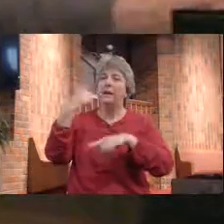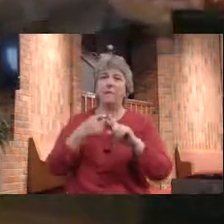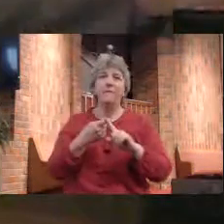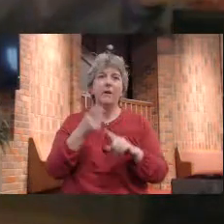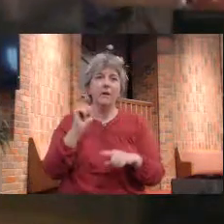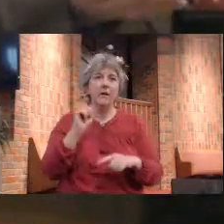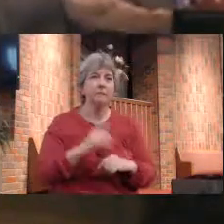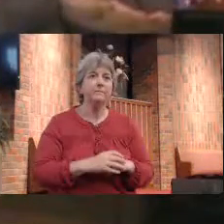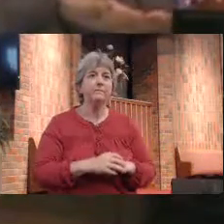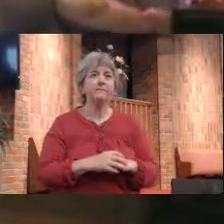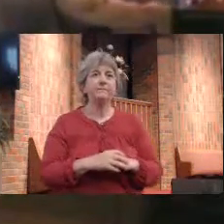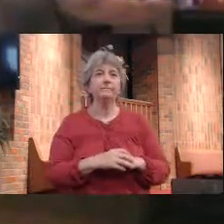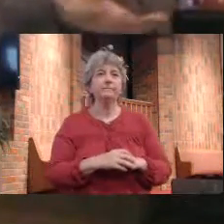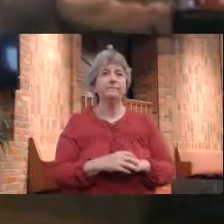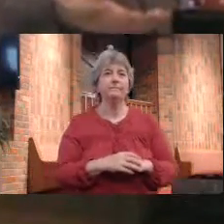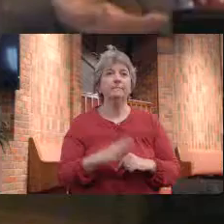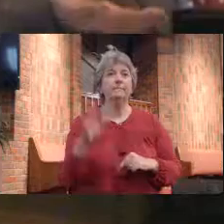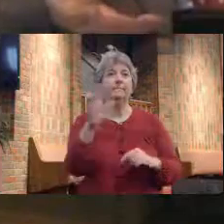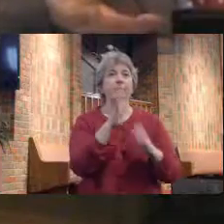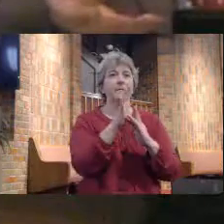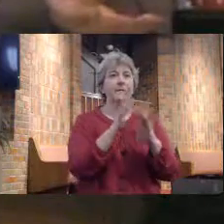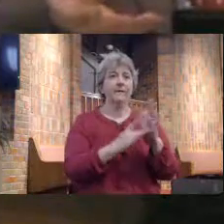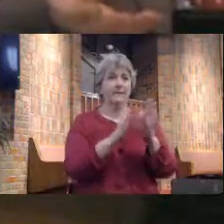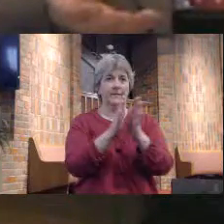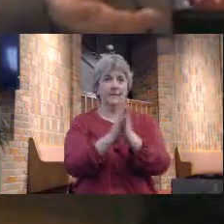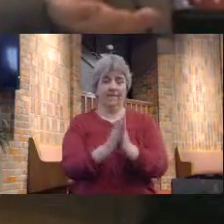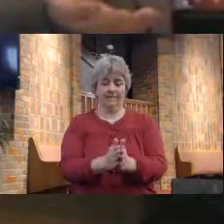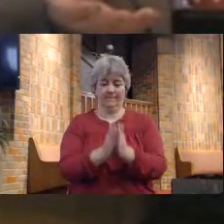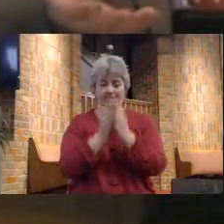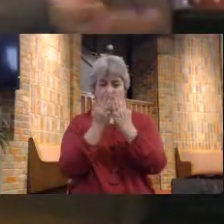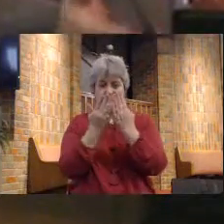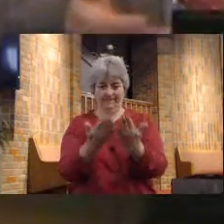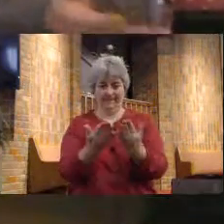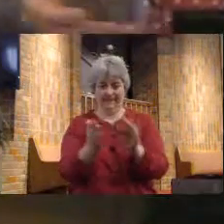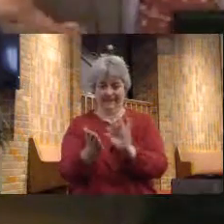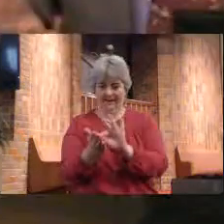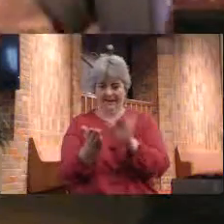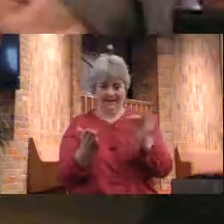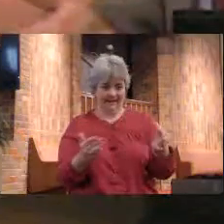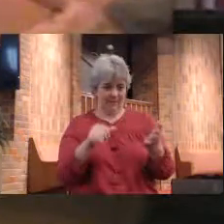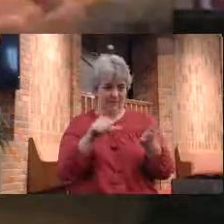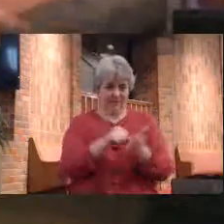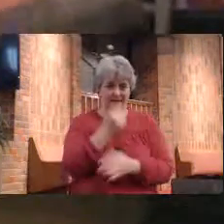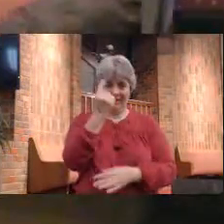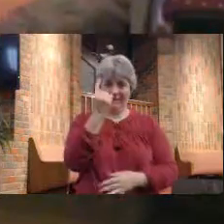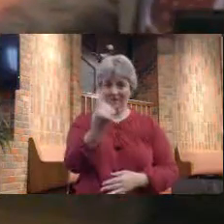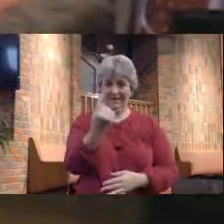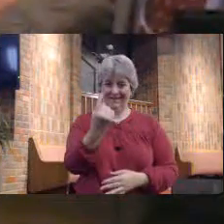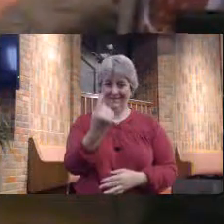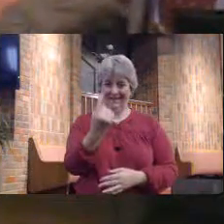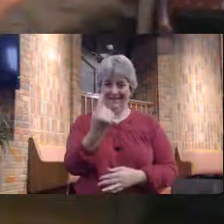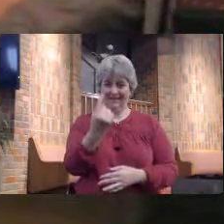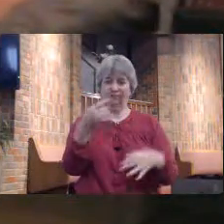When you open your Bible to the very first page, it tells us about God.